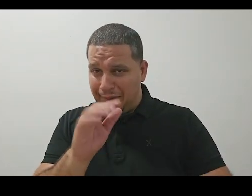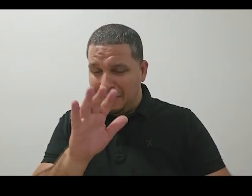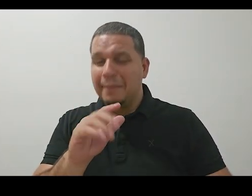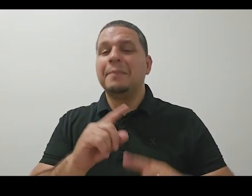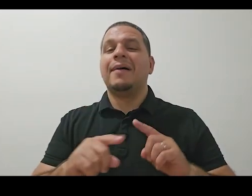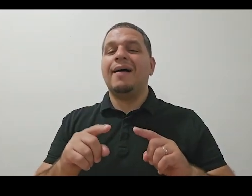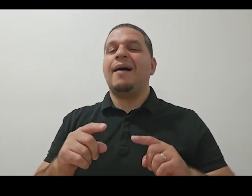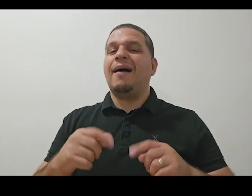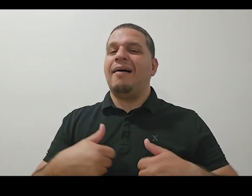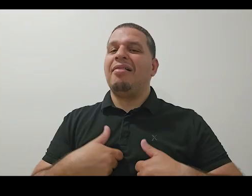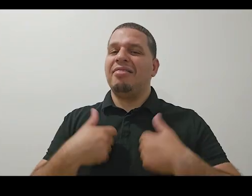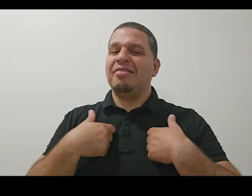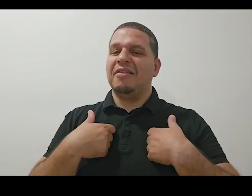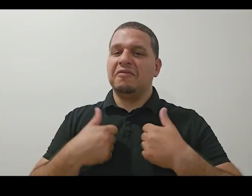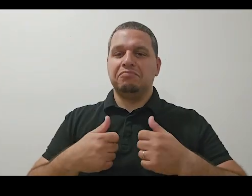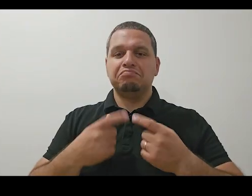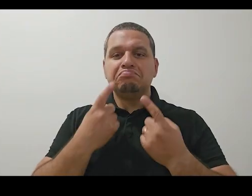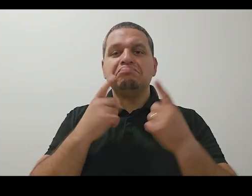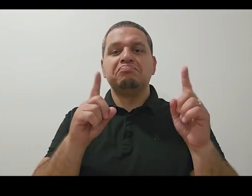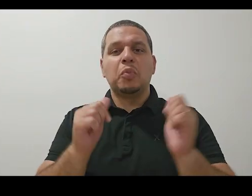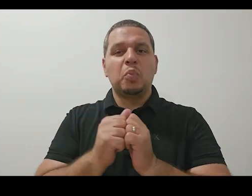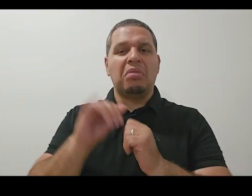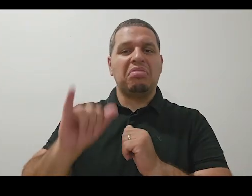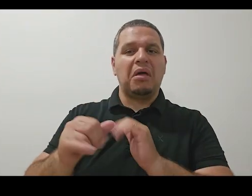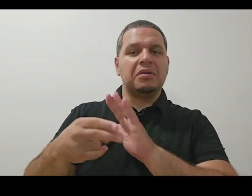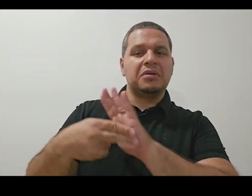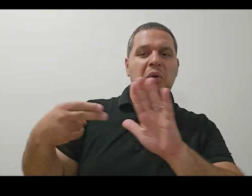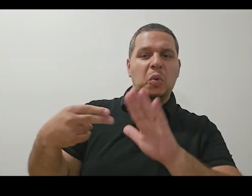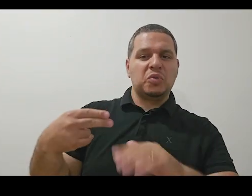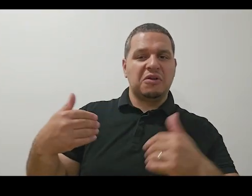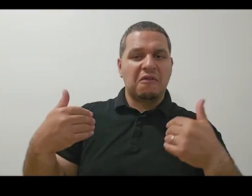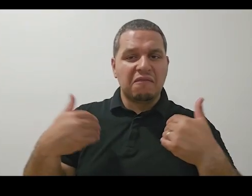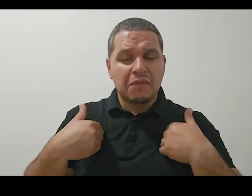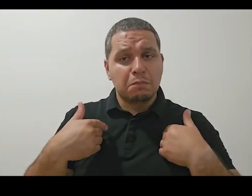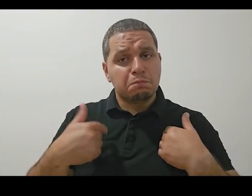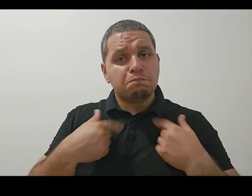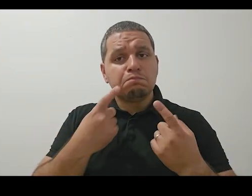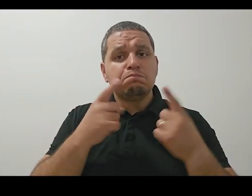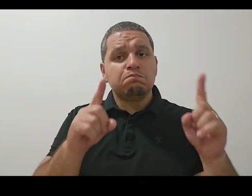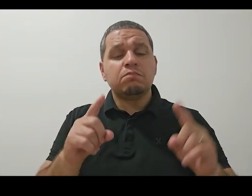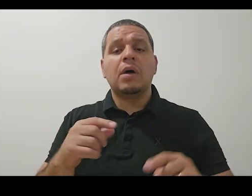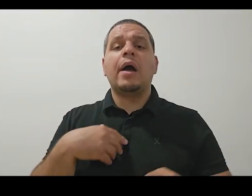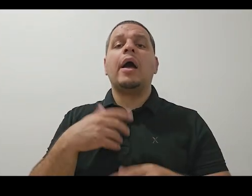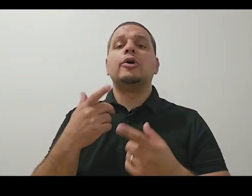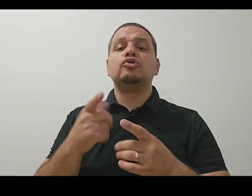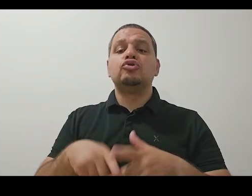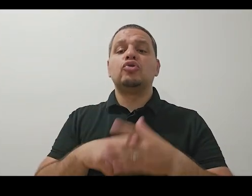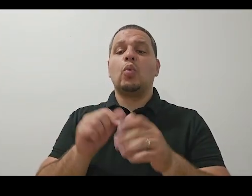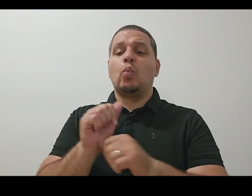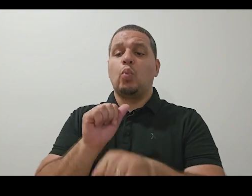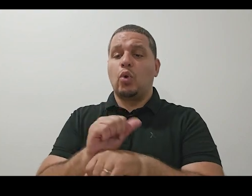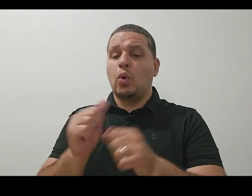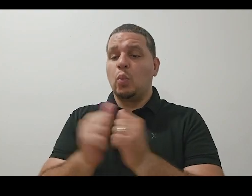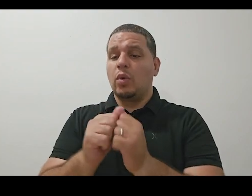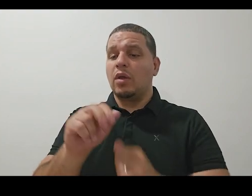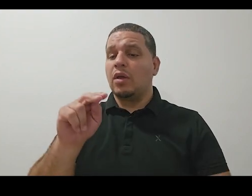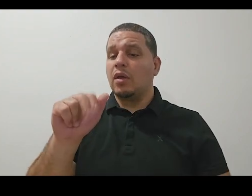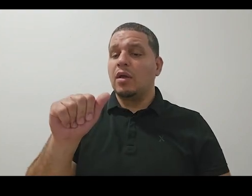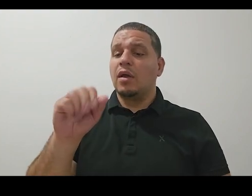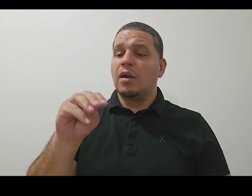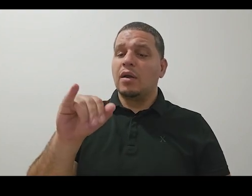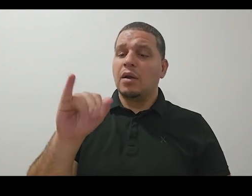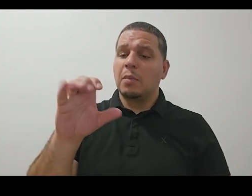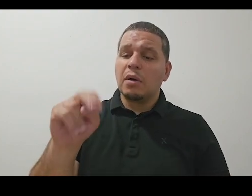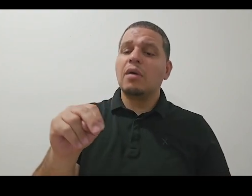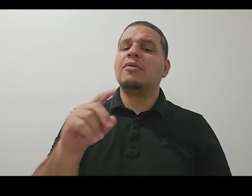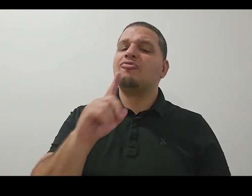think, successfully with the diagnosis. And I began working with NAMI about 7 years ago. NAMI